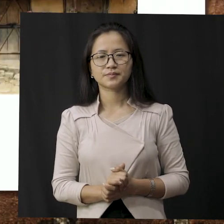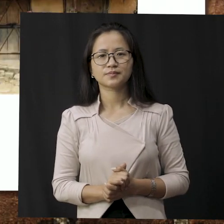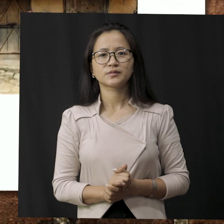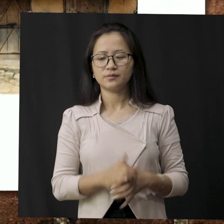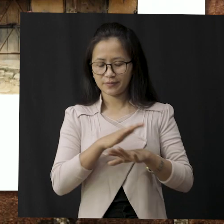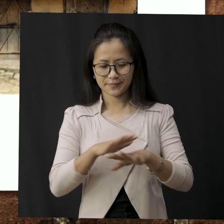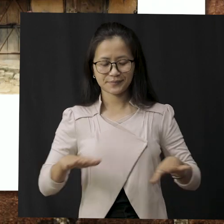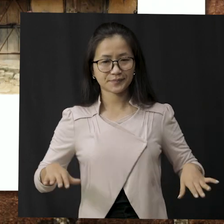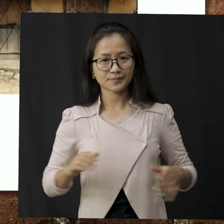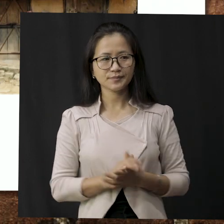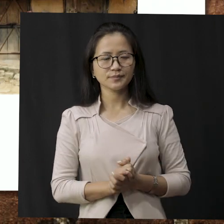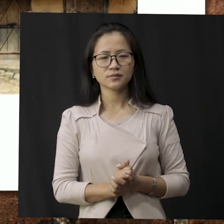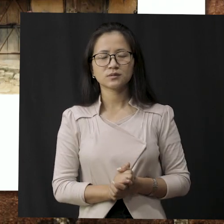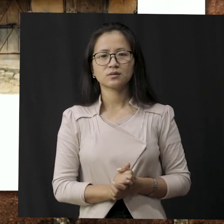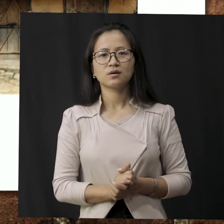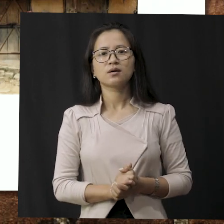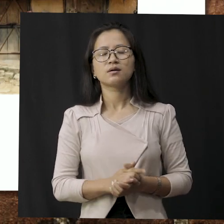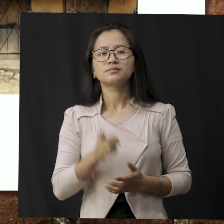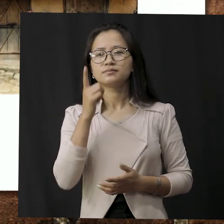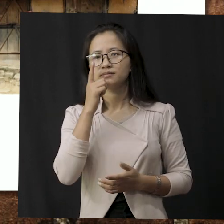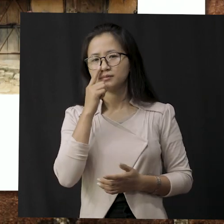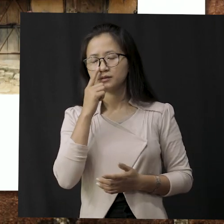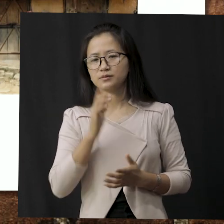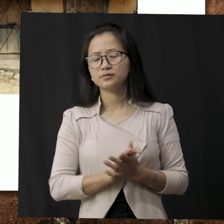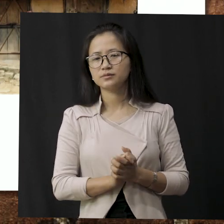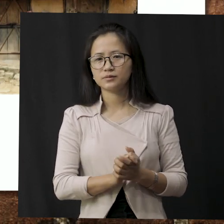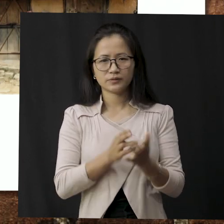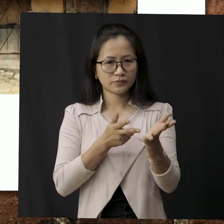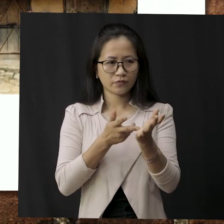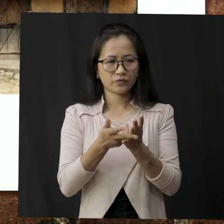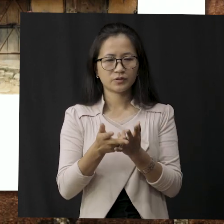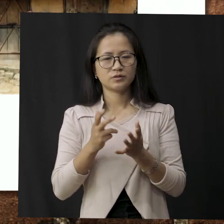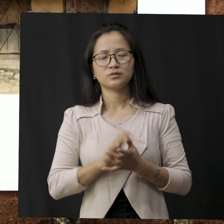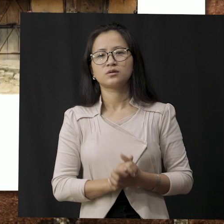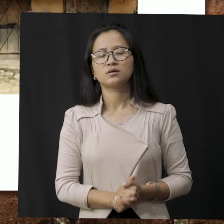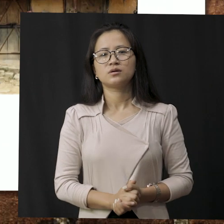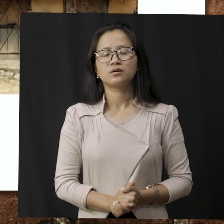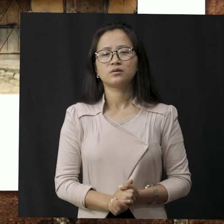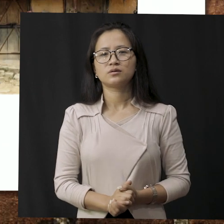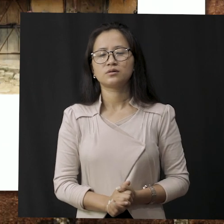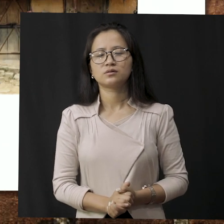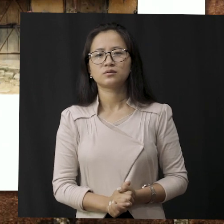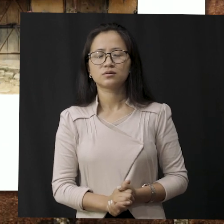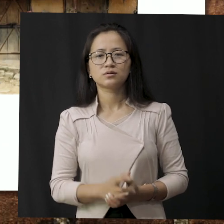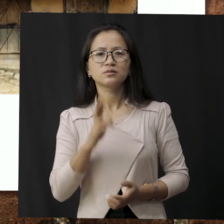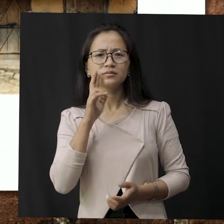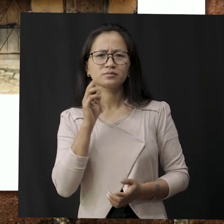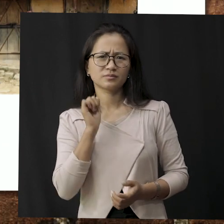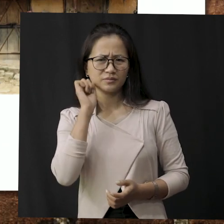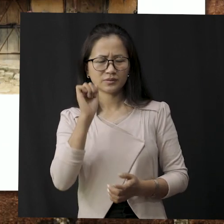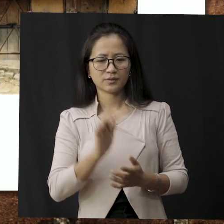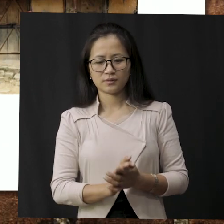So students, here, this is Tane's village. You can see here, right? Now, she says that in